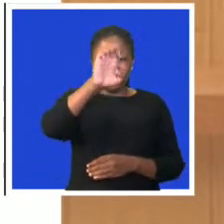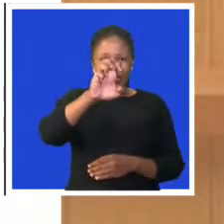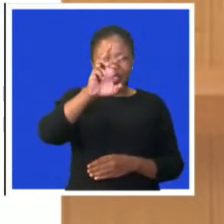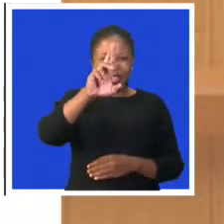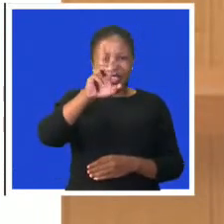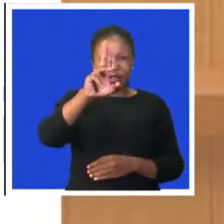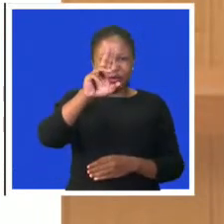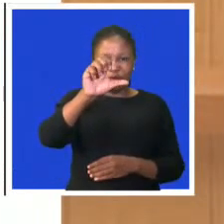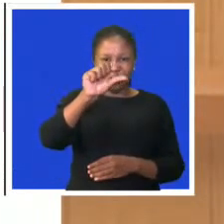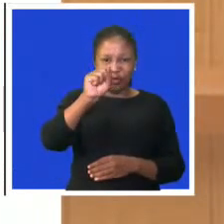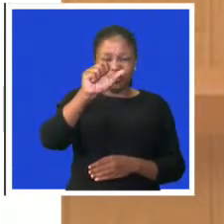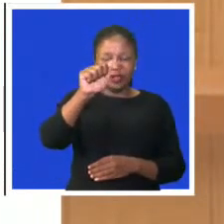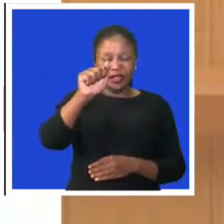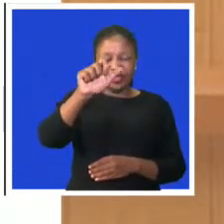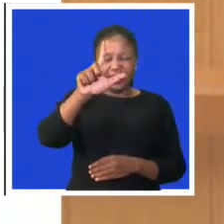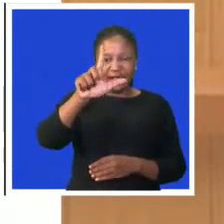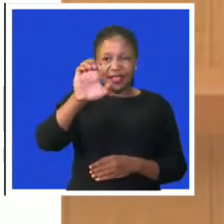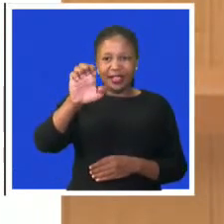learner,